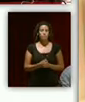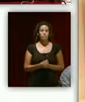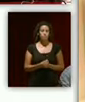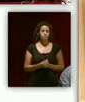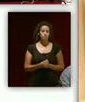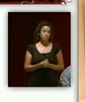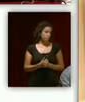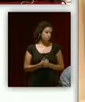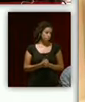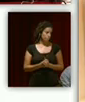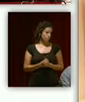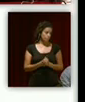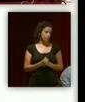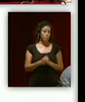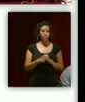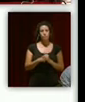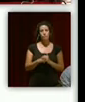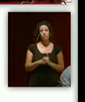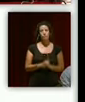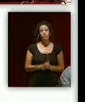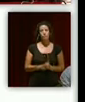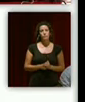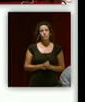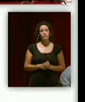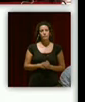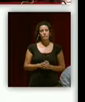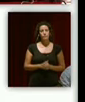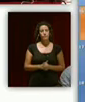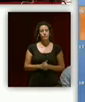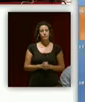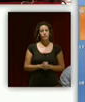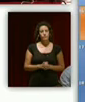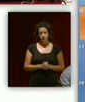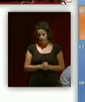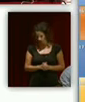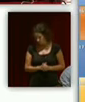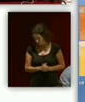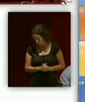So to a certain extent, let me close the video now.